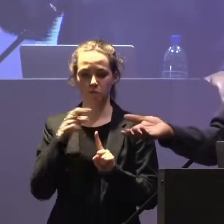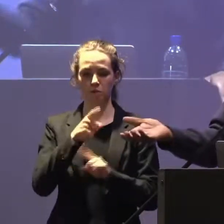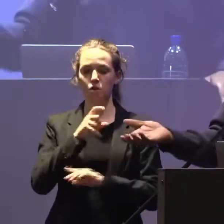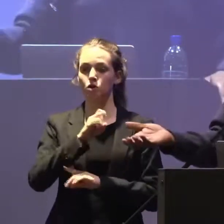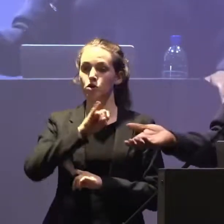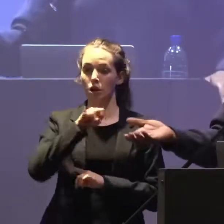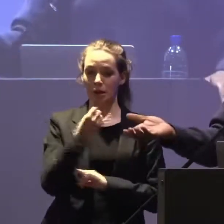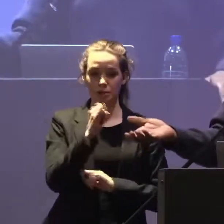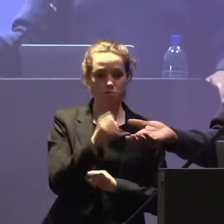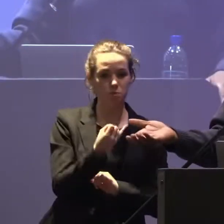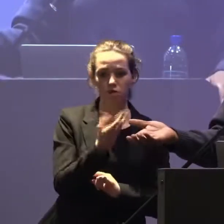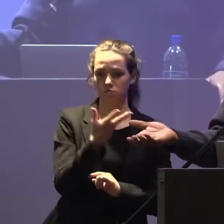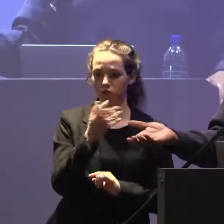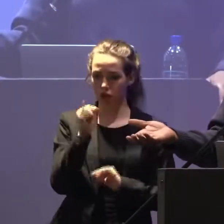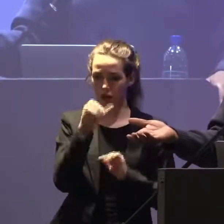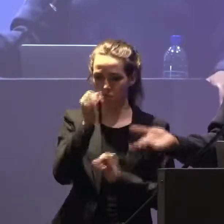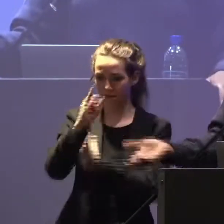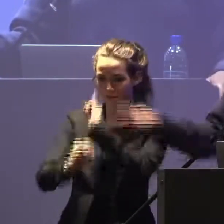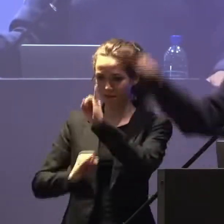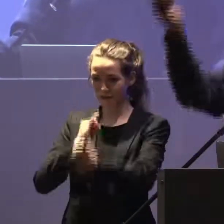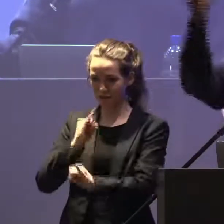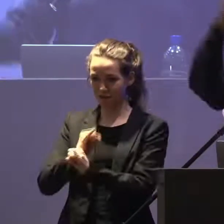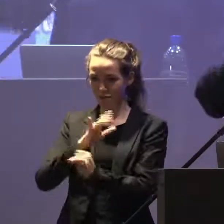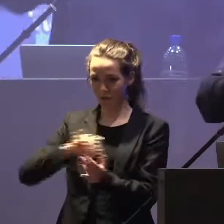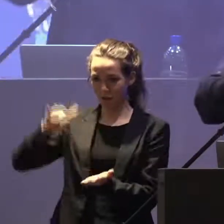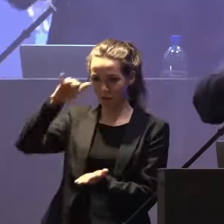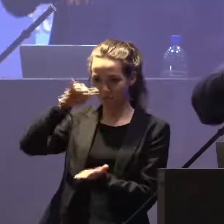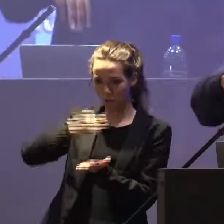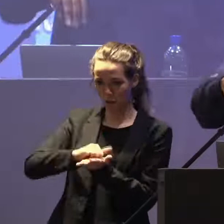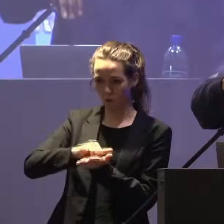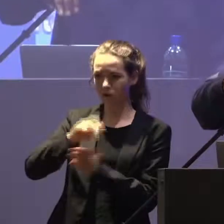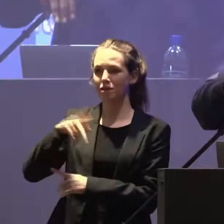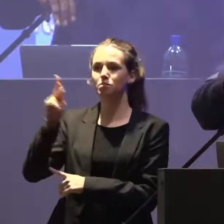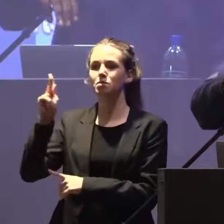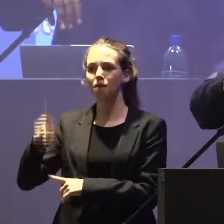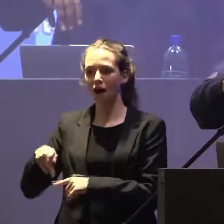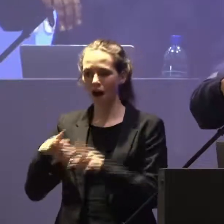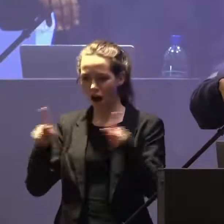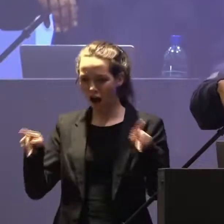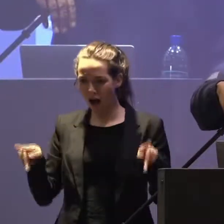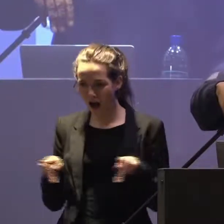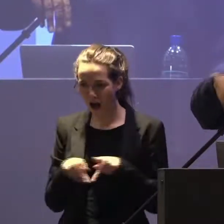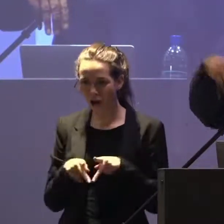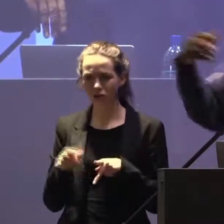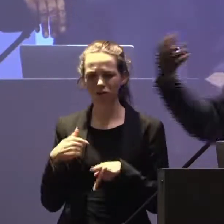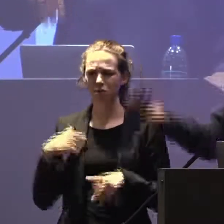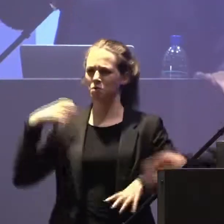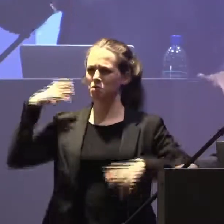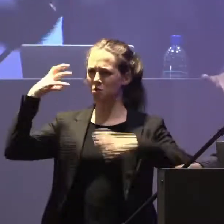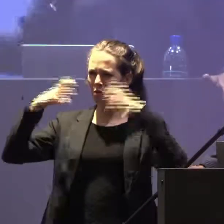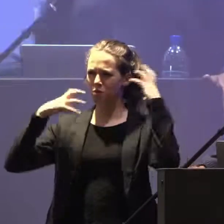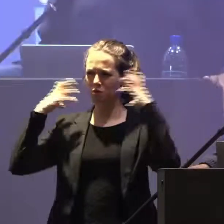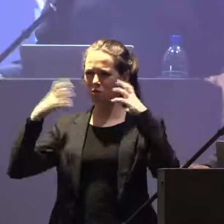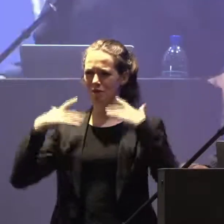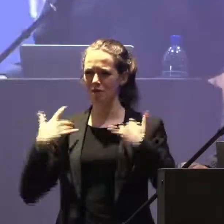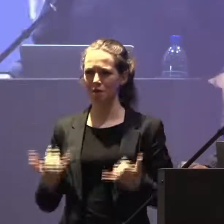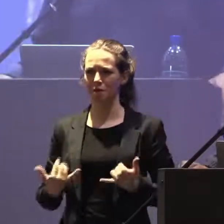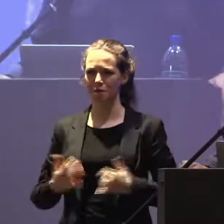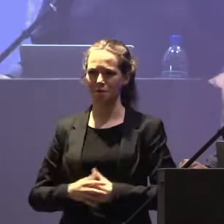Johannesburg International Airport, which was in Kempton Park, another confusion, until it is now OR